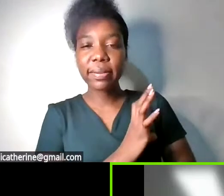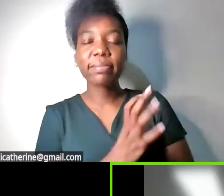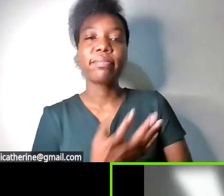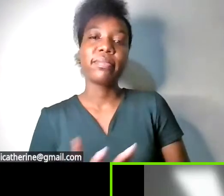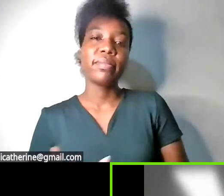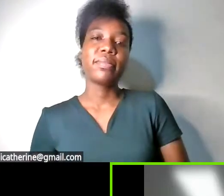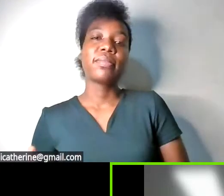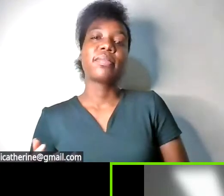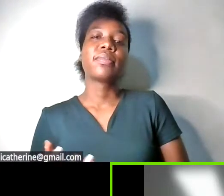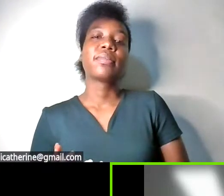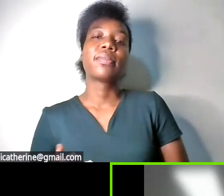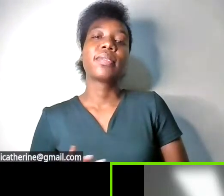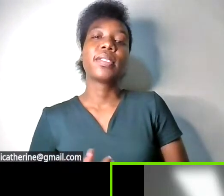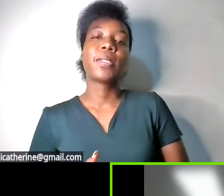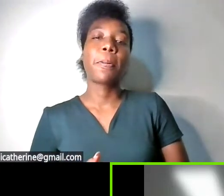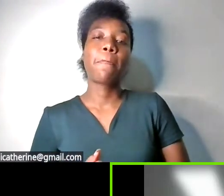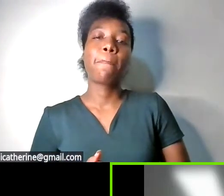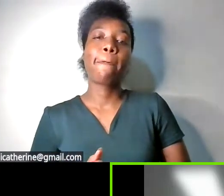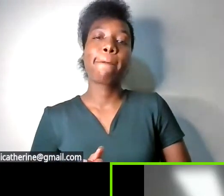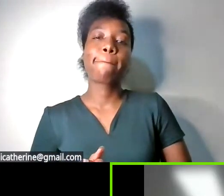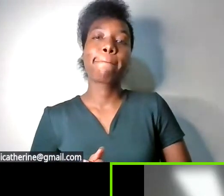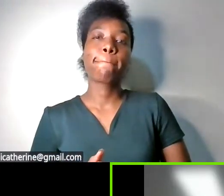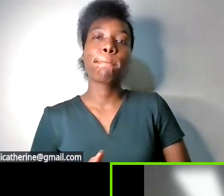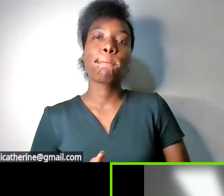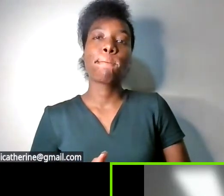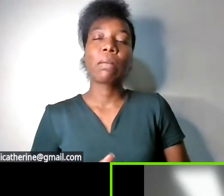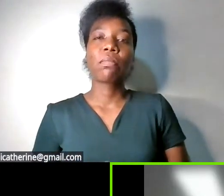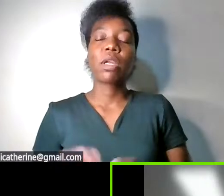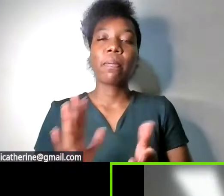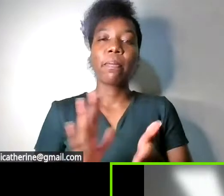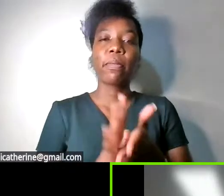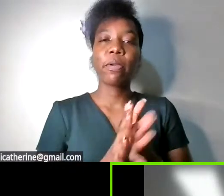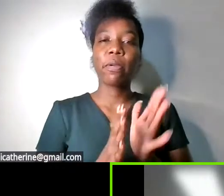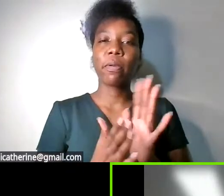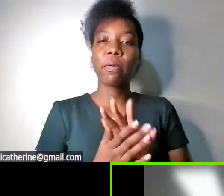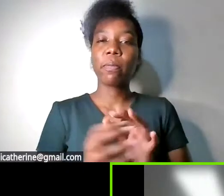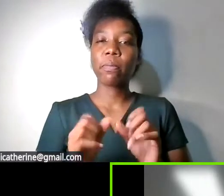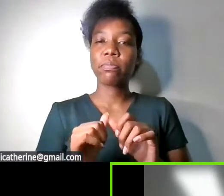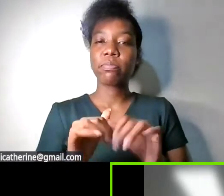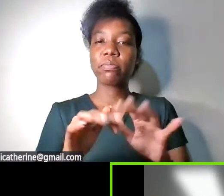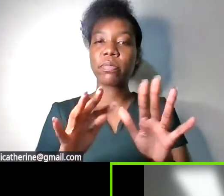most diverse city, but with a very